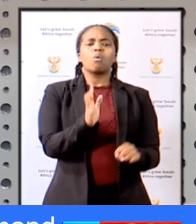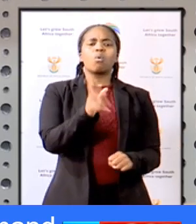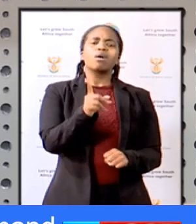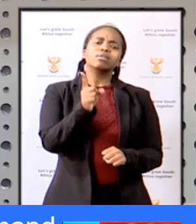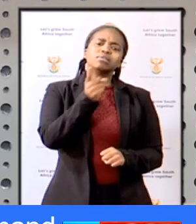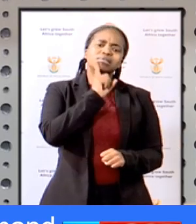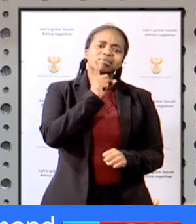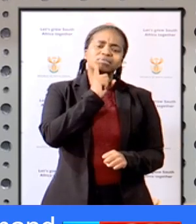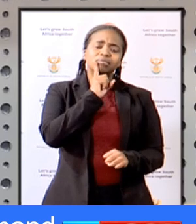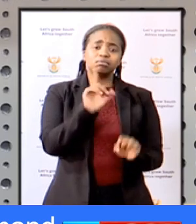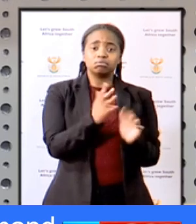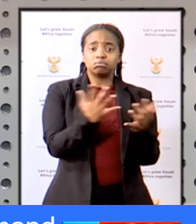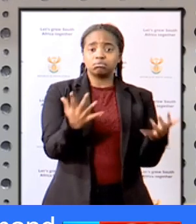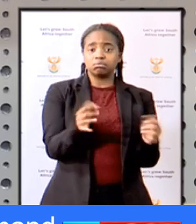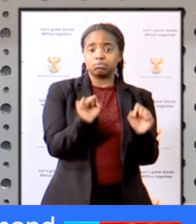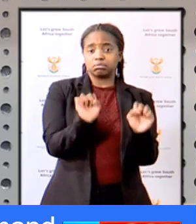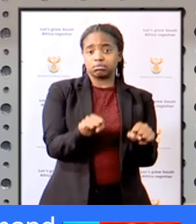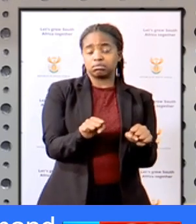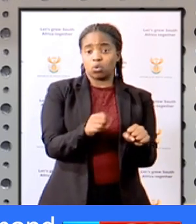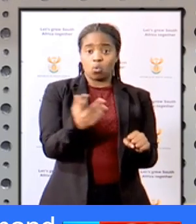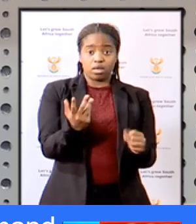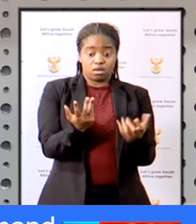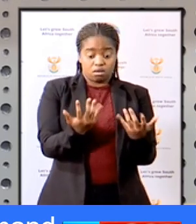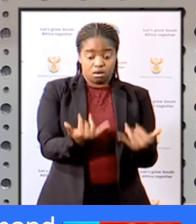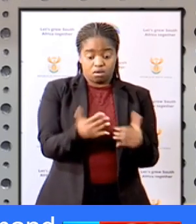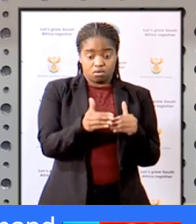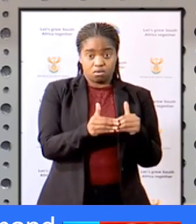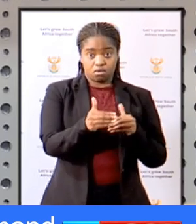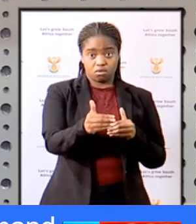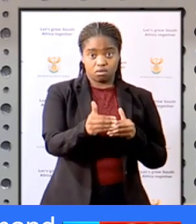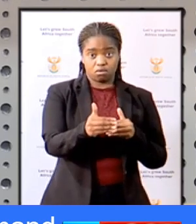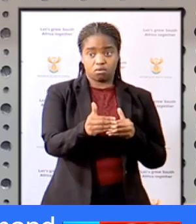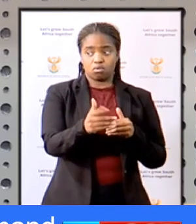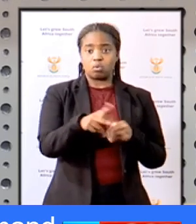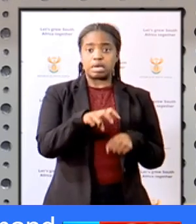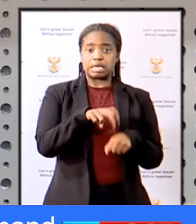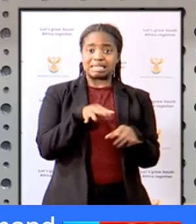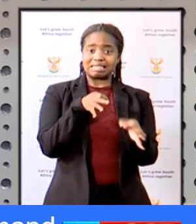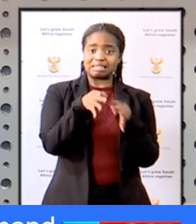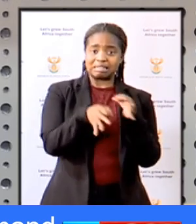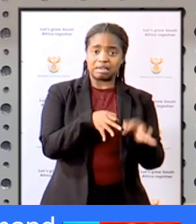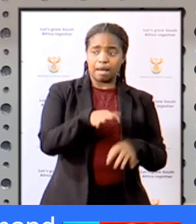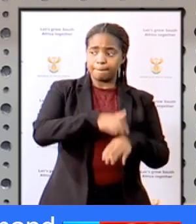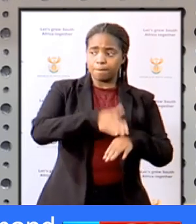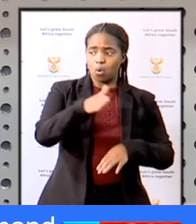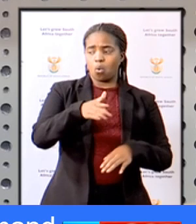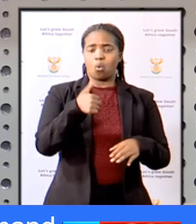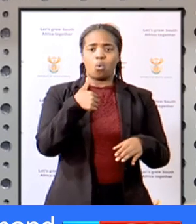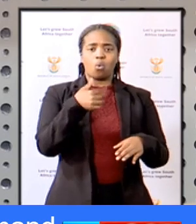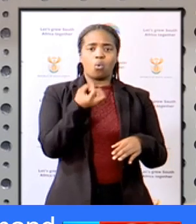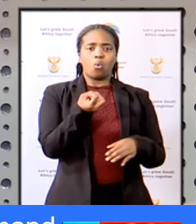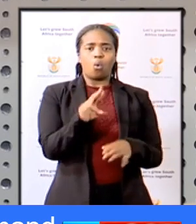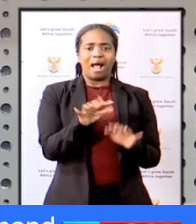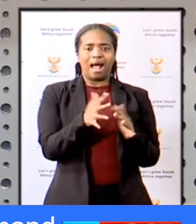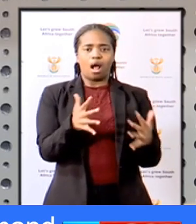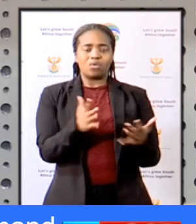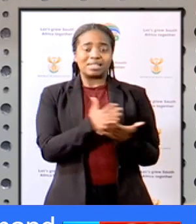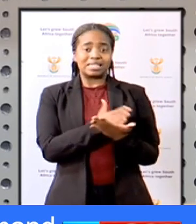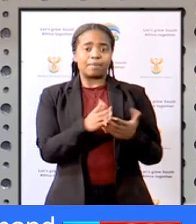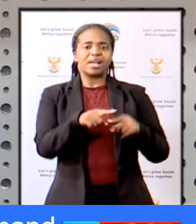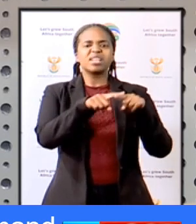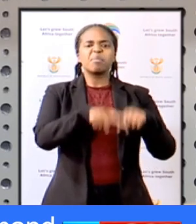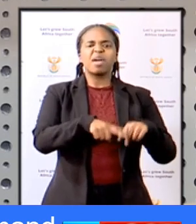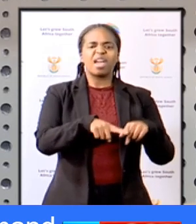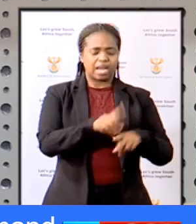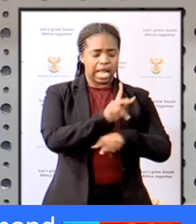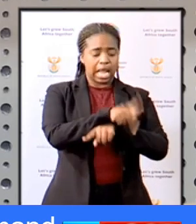to see whether the existing directions may need to be elaborated or expanded to provide for circumstances